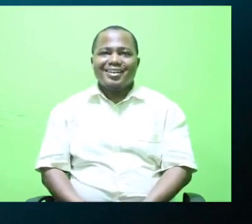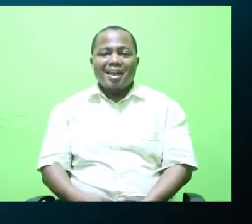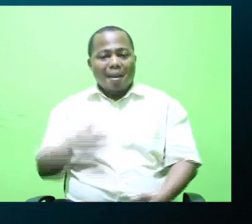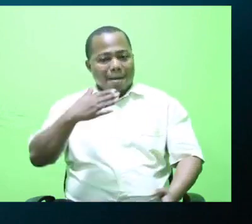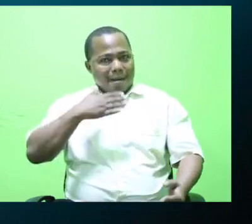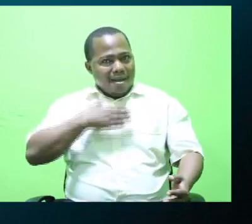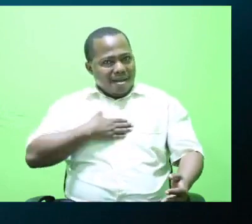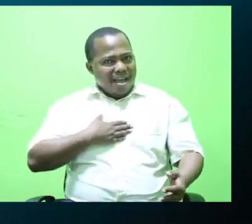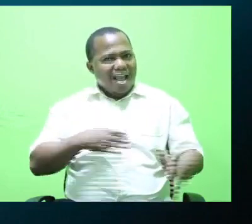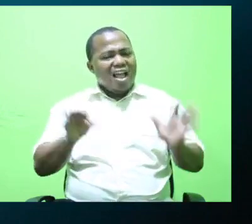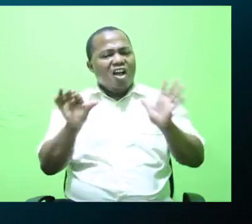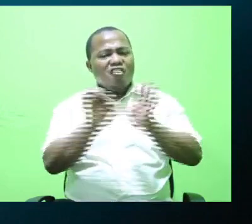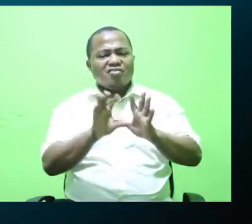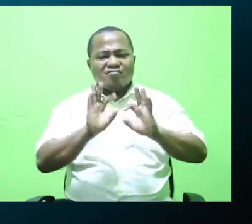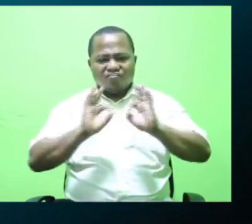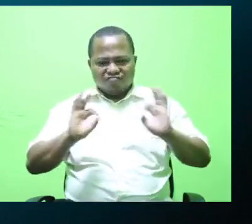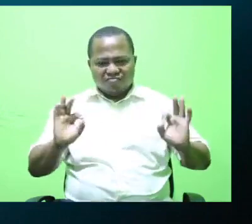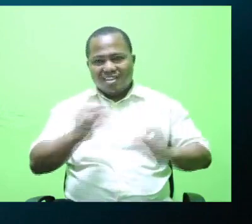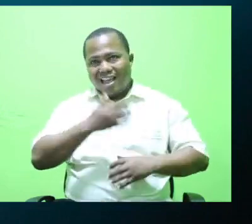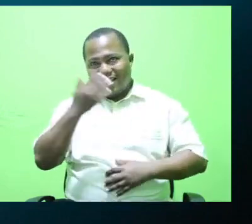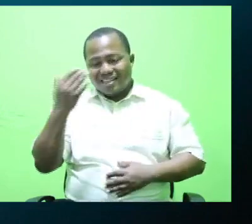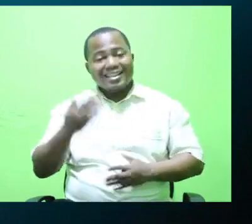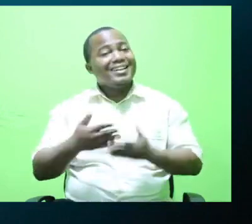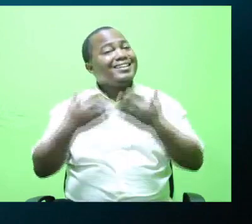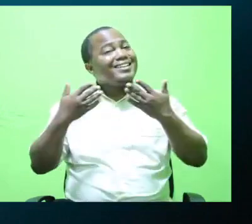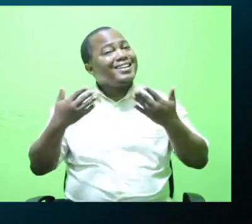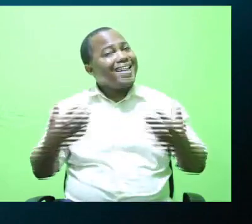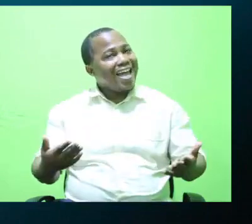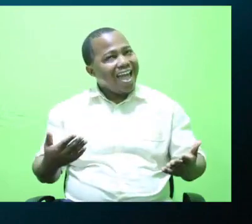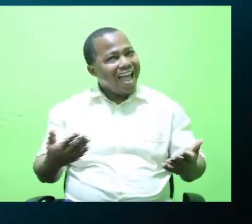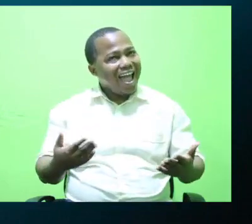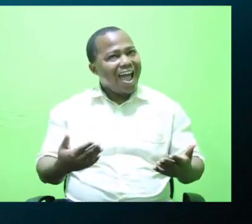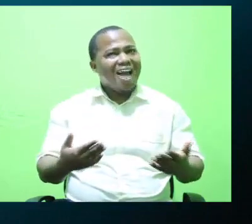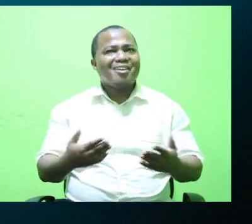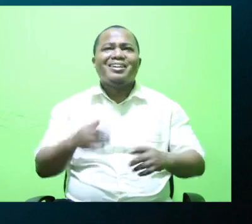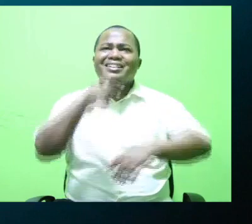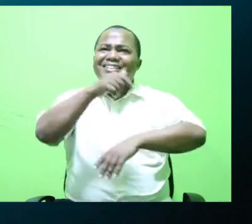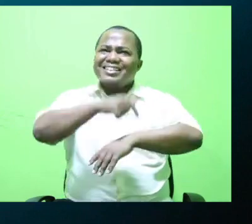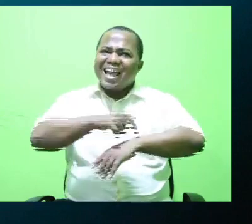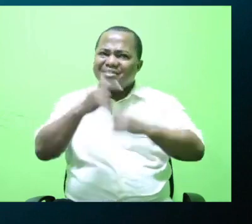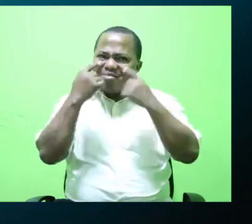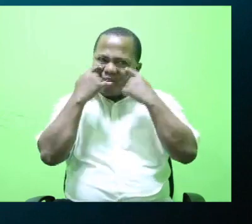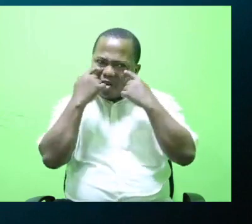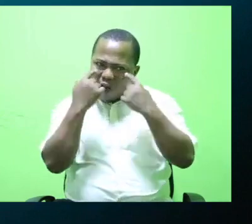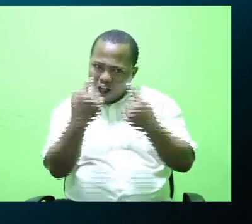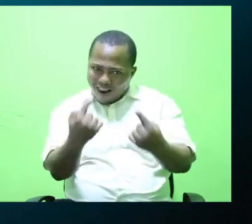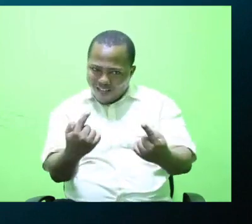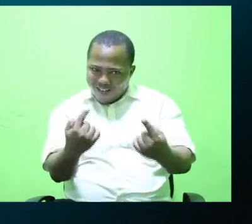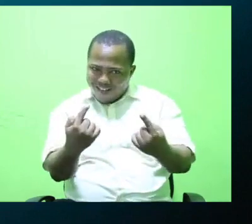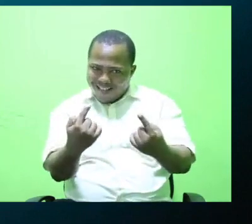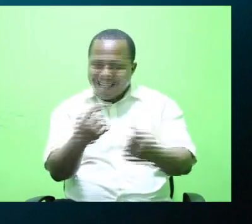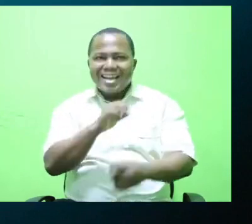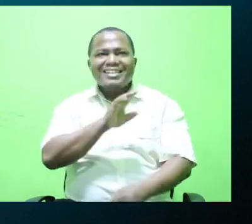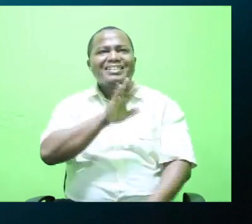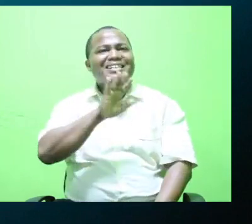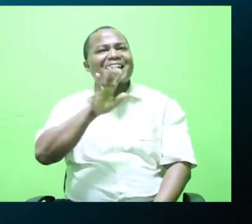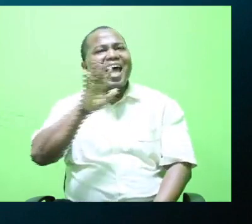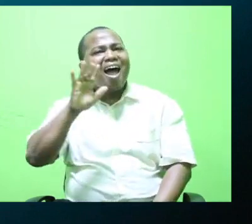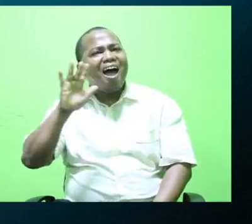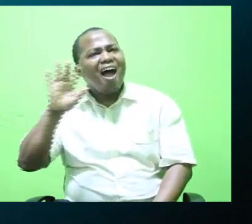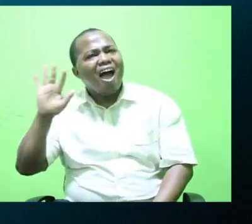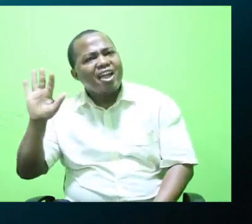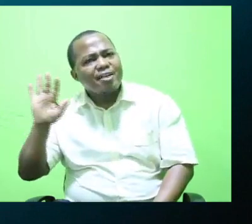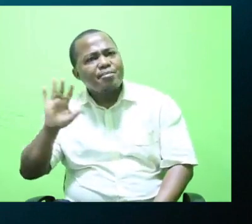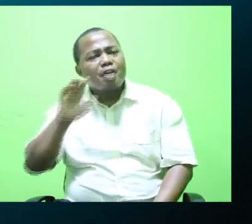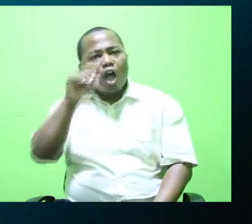My dear students and other viewers, now is the time for looking at the types